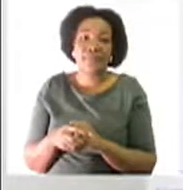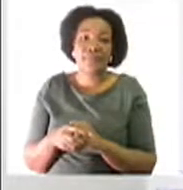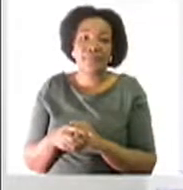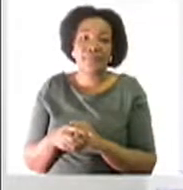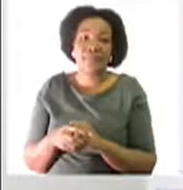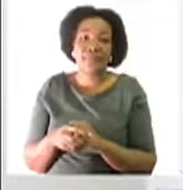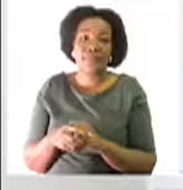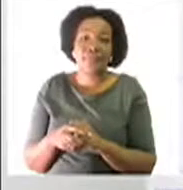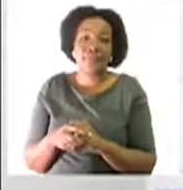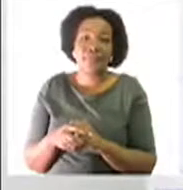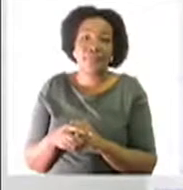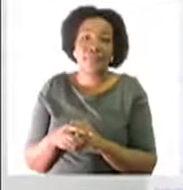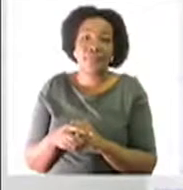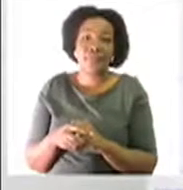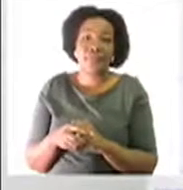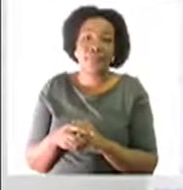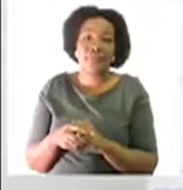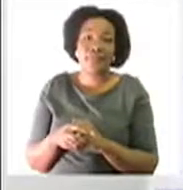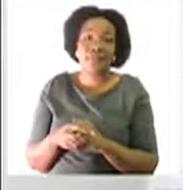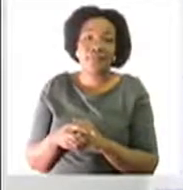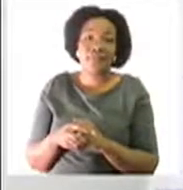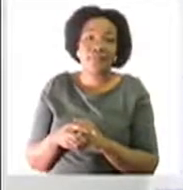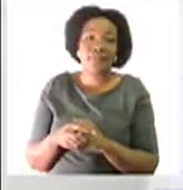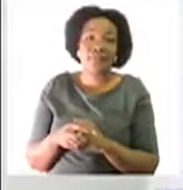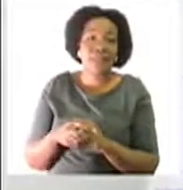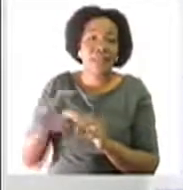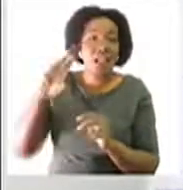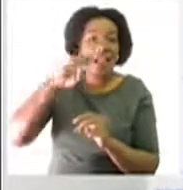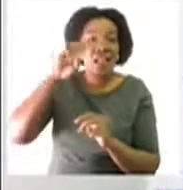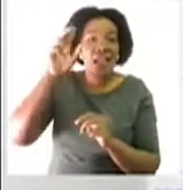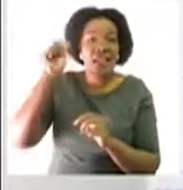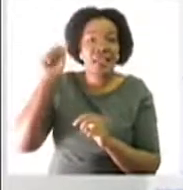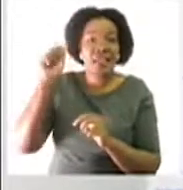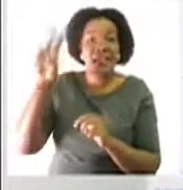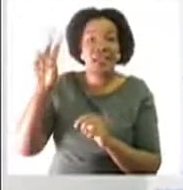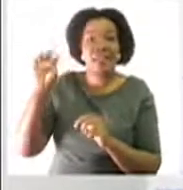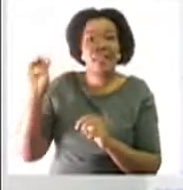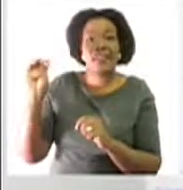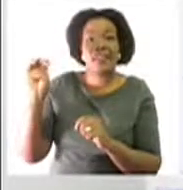has. Let me first put the word have.